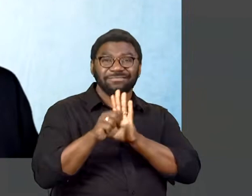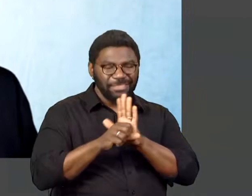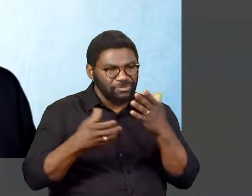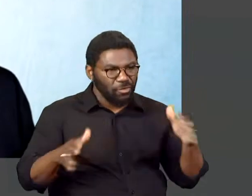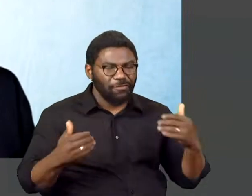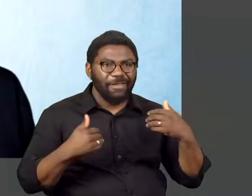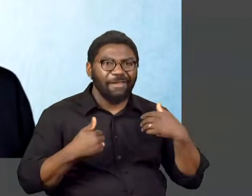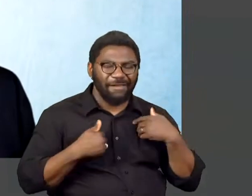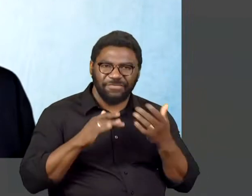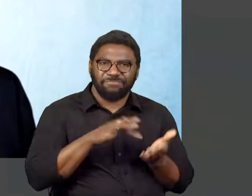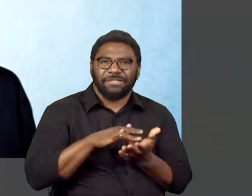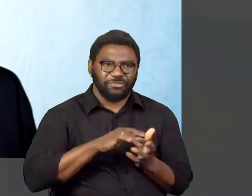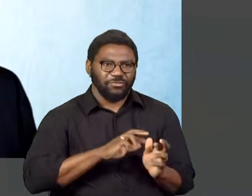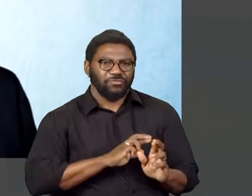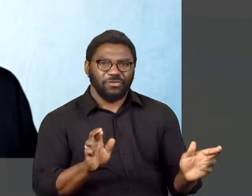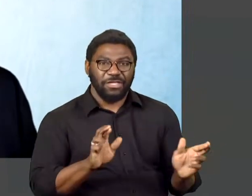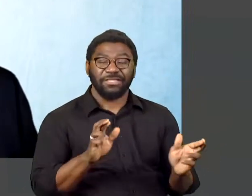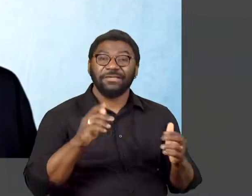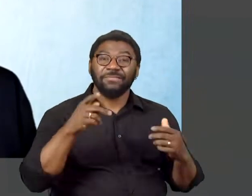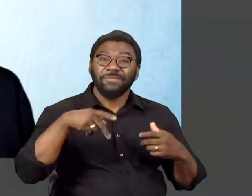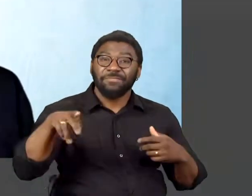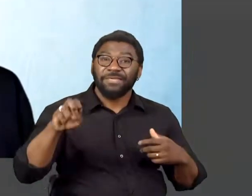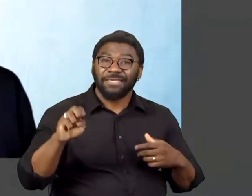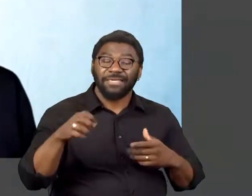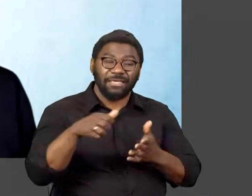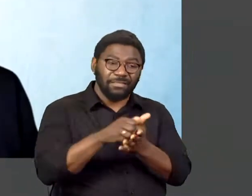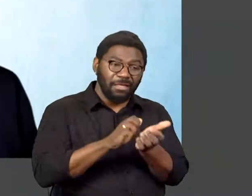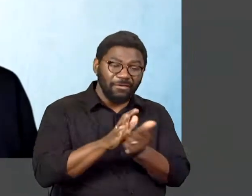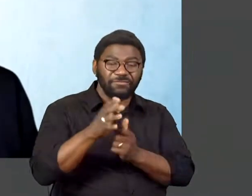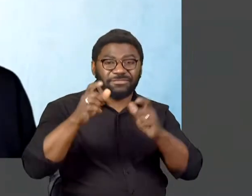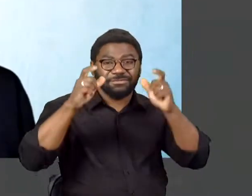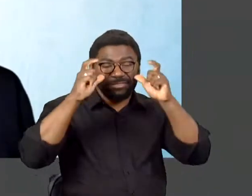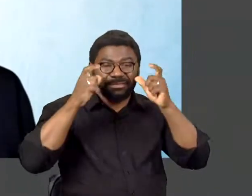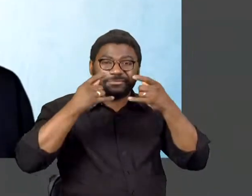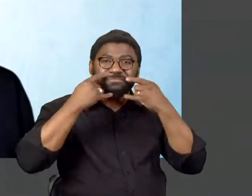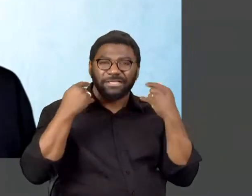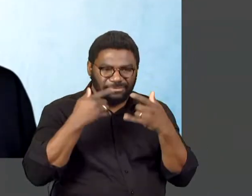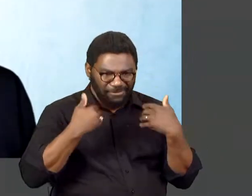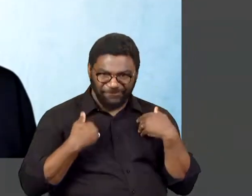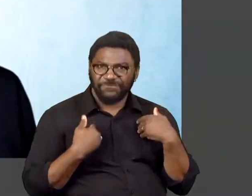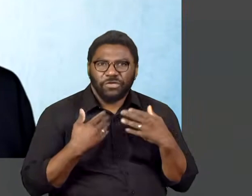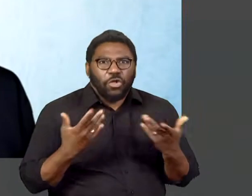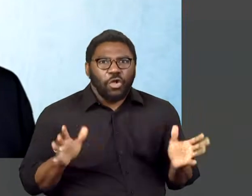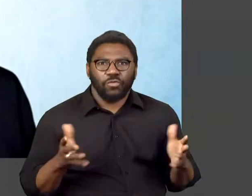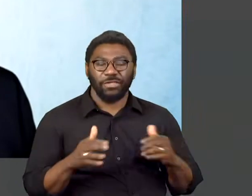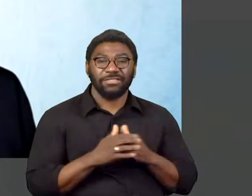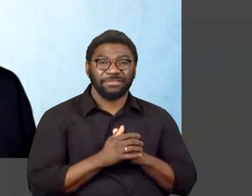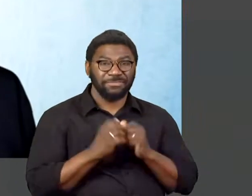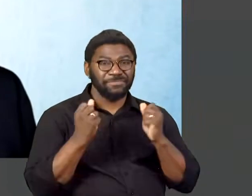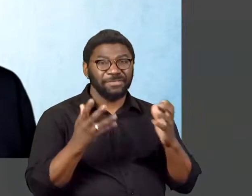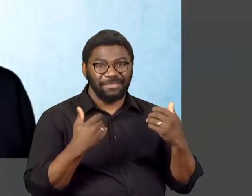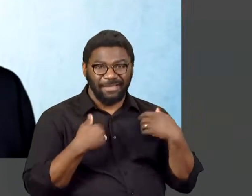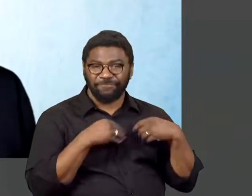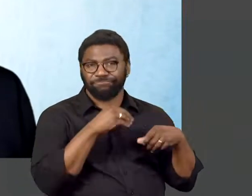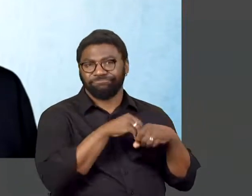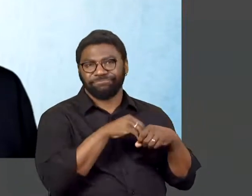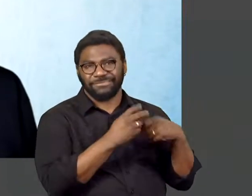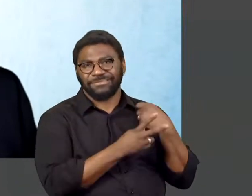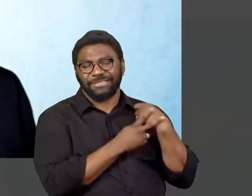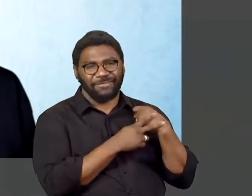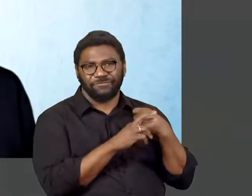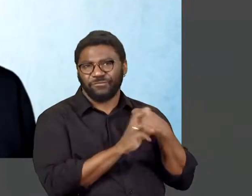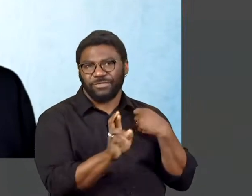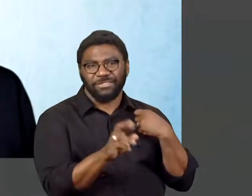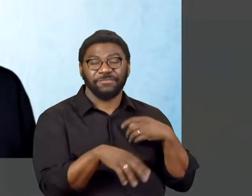oseltamivir, personal protective equipment that can be made available to those who need it right now. As a backstop for that, a refill if we need